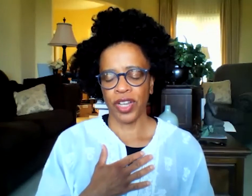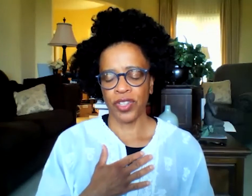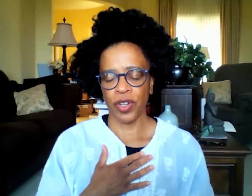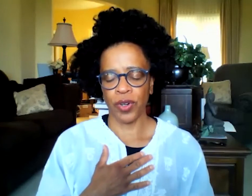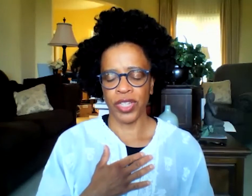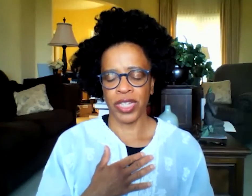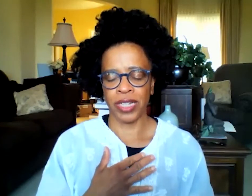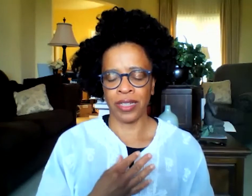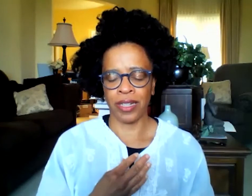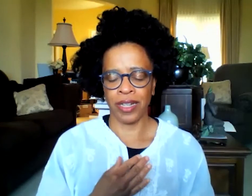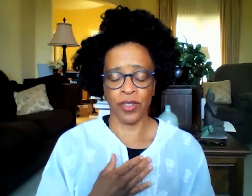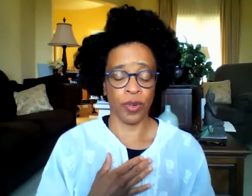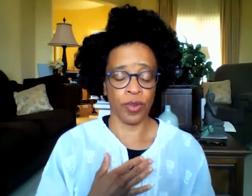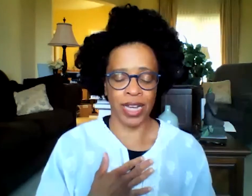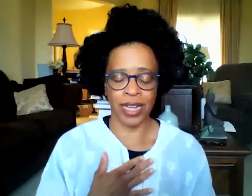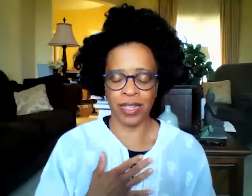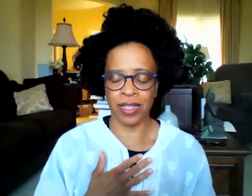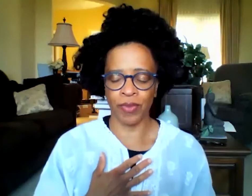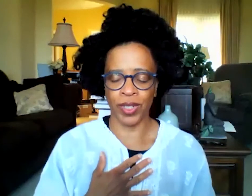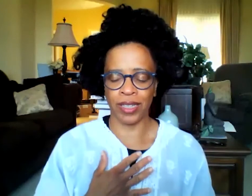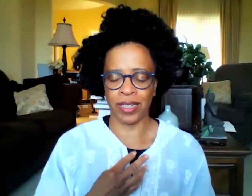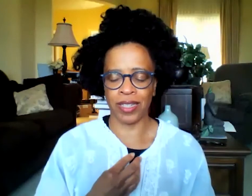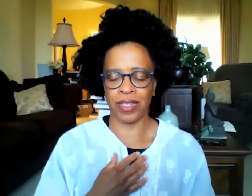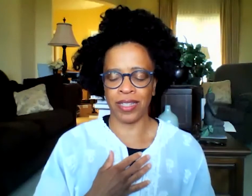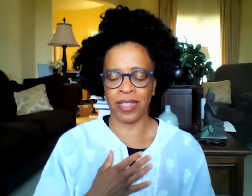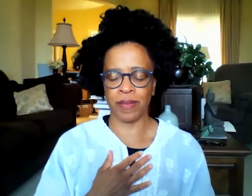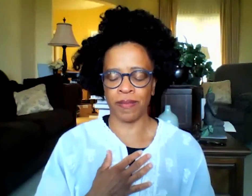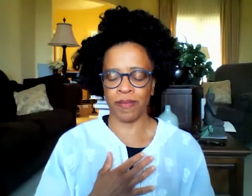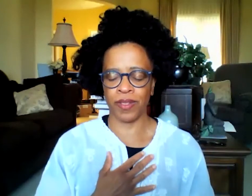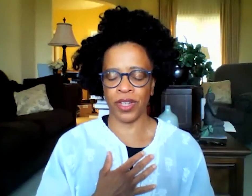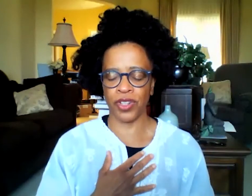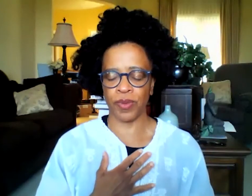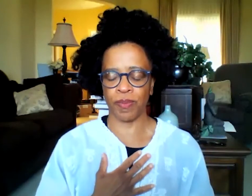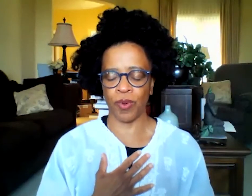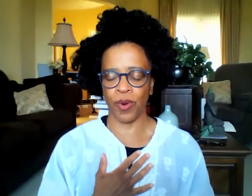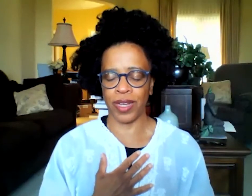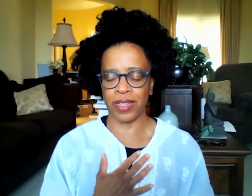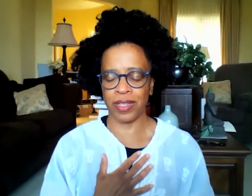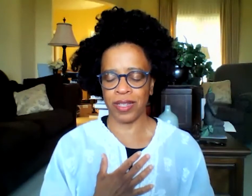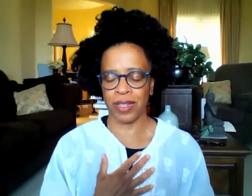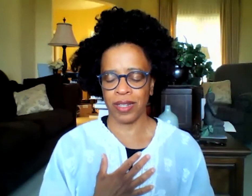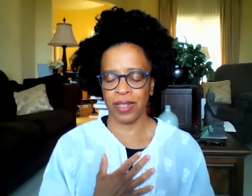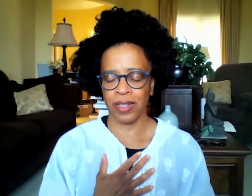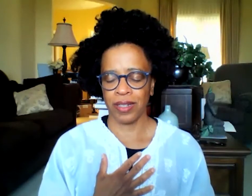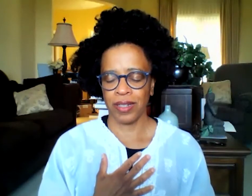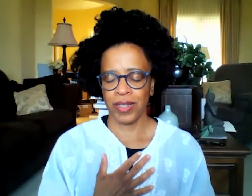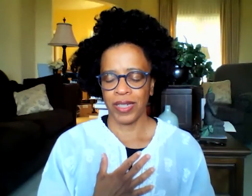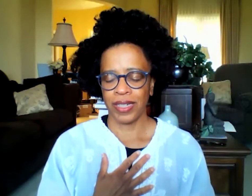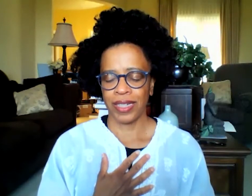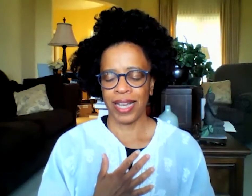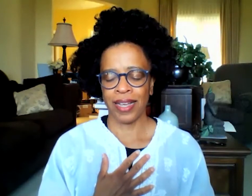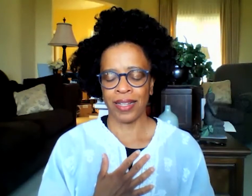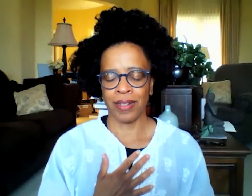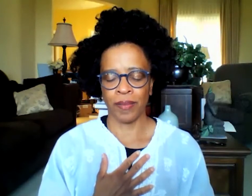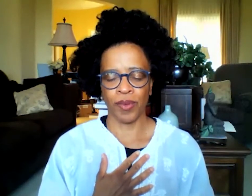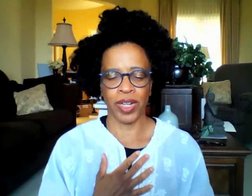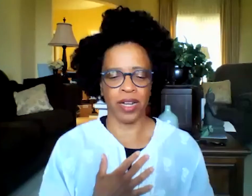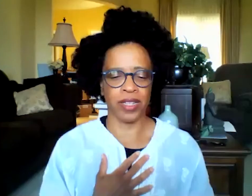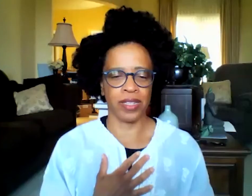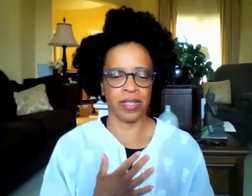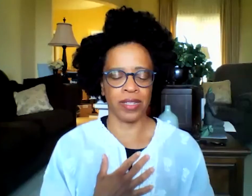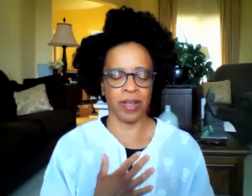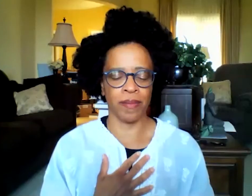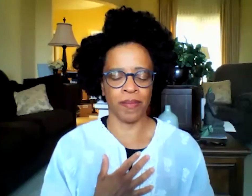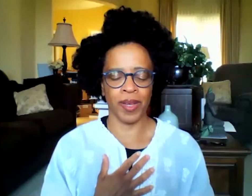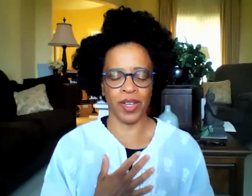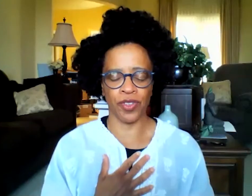And just noticing, as neuroscientists will tell us, that these touch points can bring